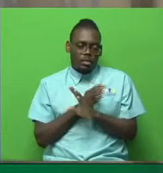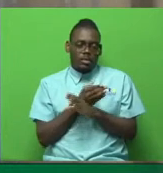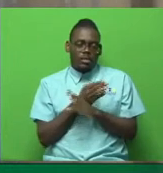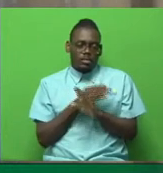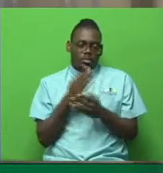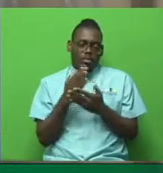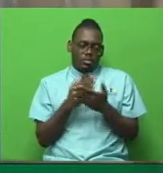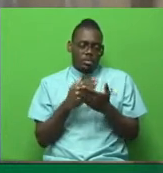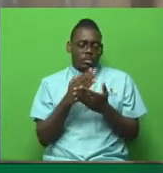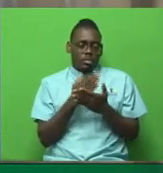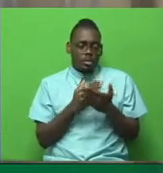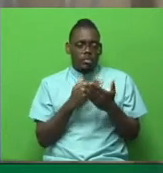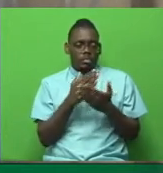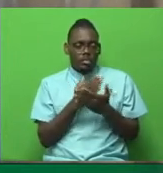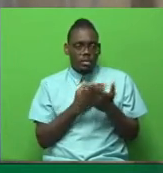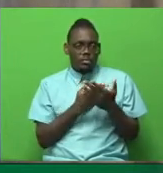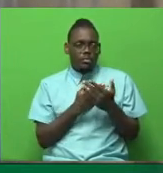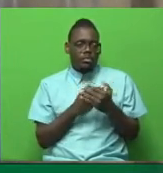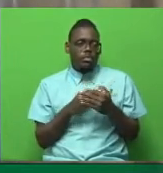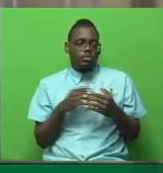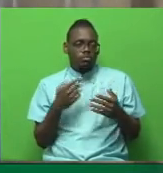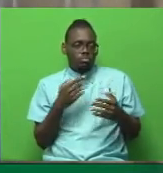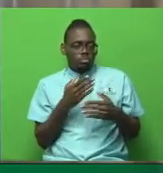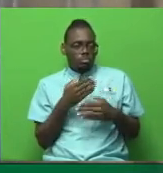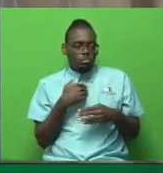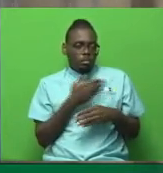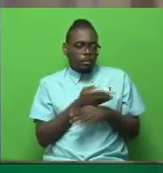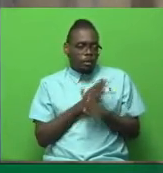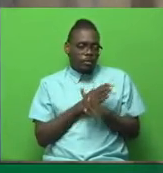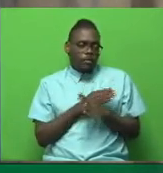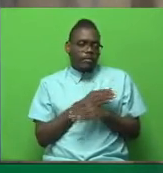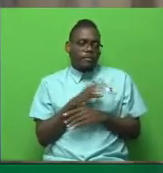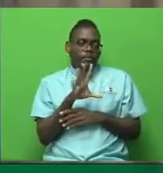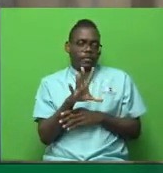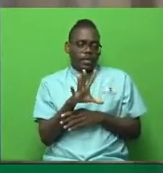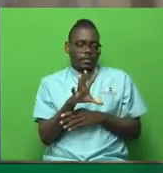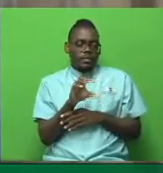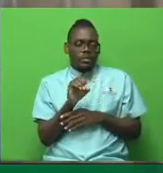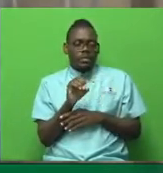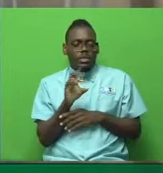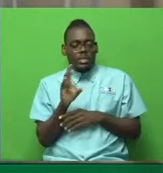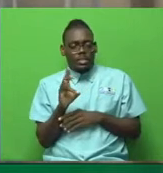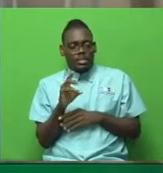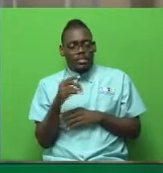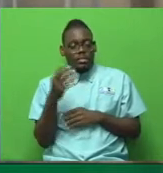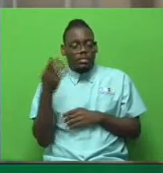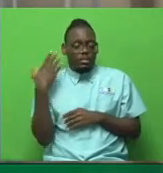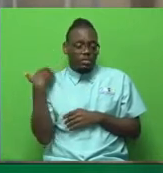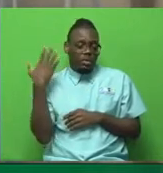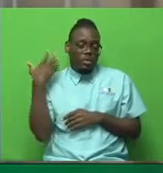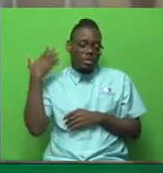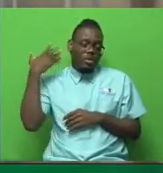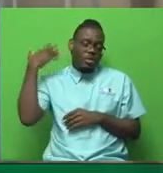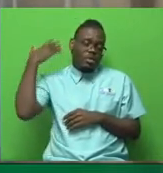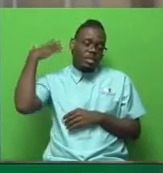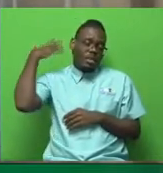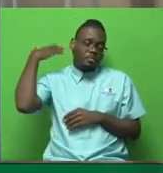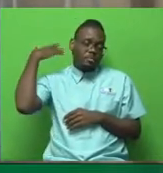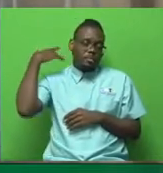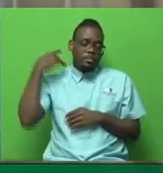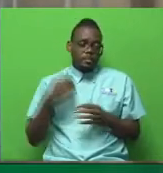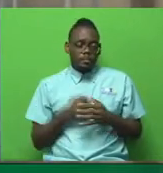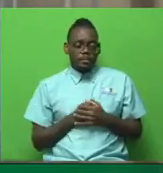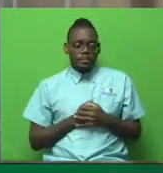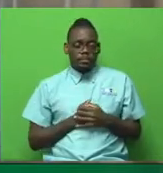of 57 years before that the reason for my concern months because because of the growing crises that we have